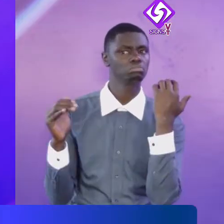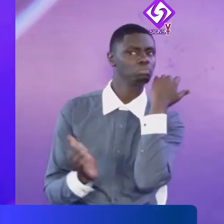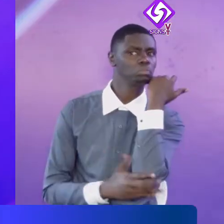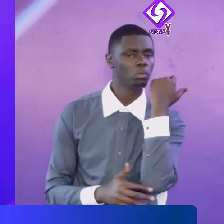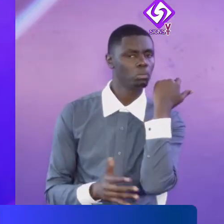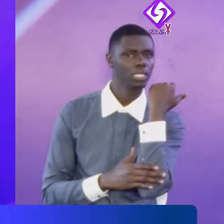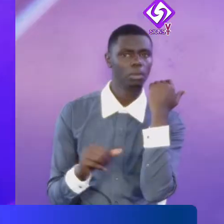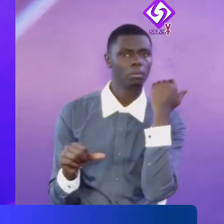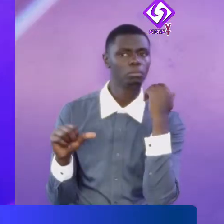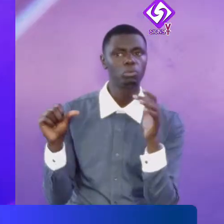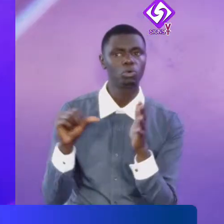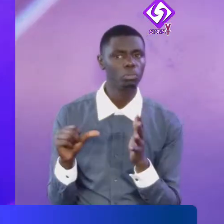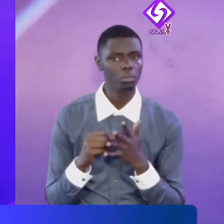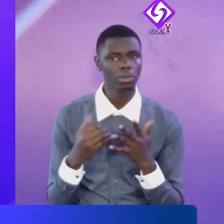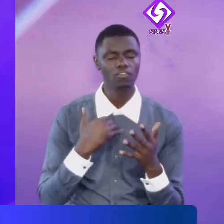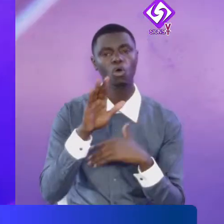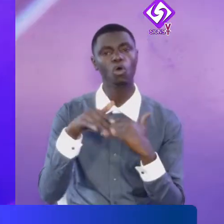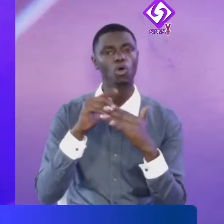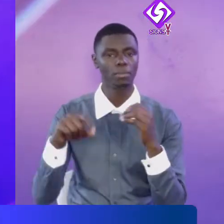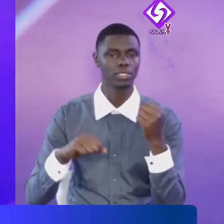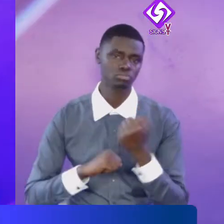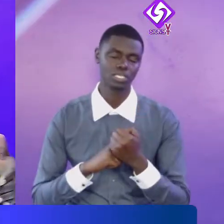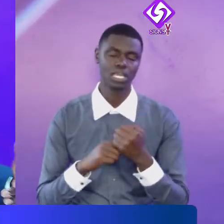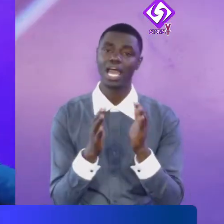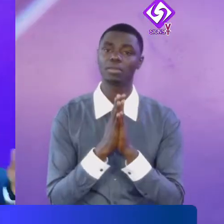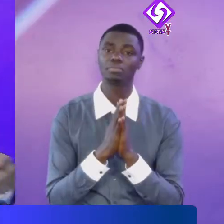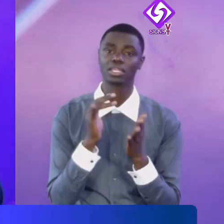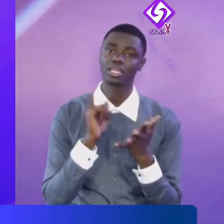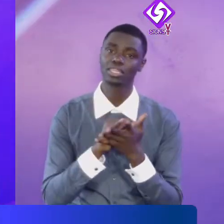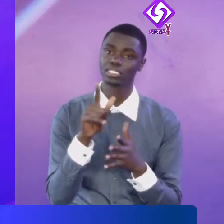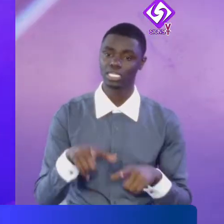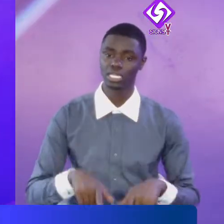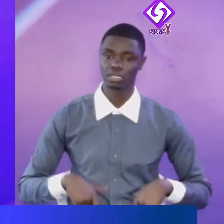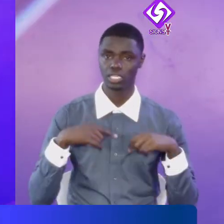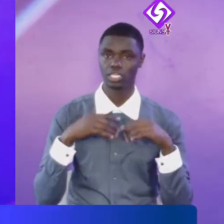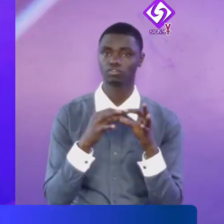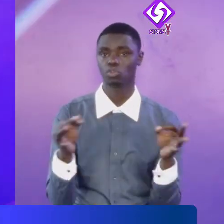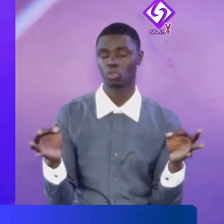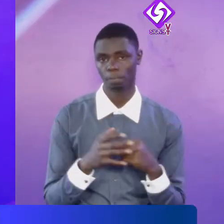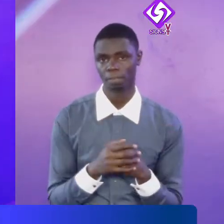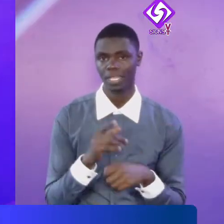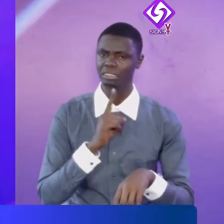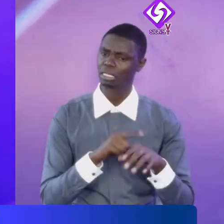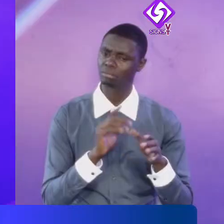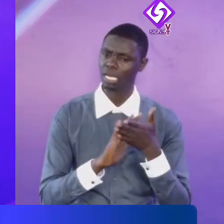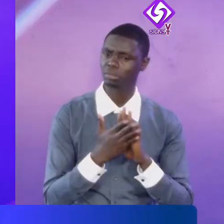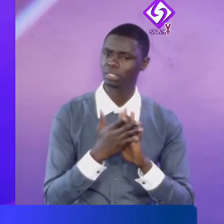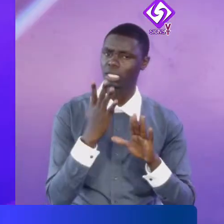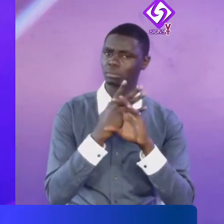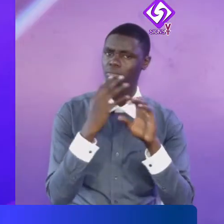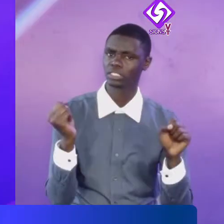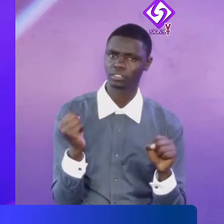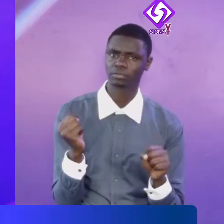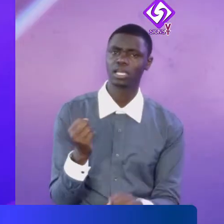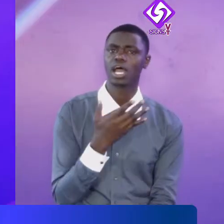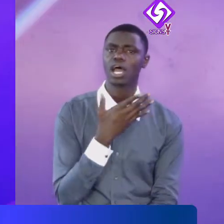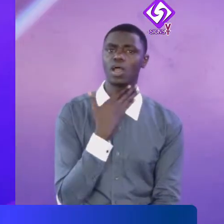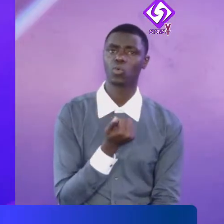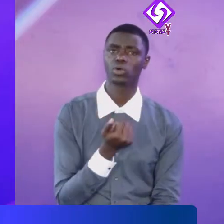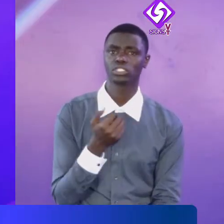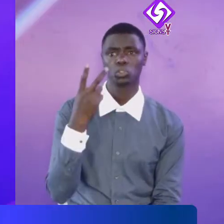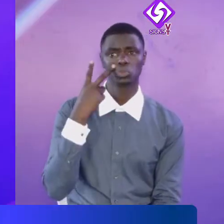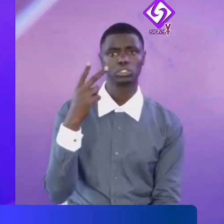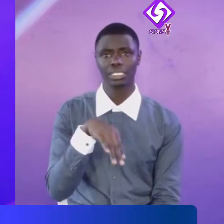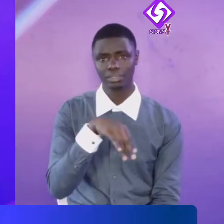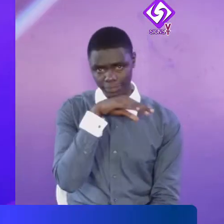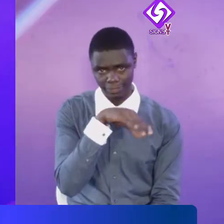isn't it? And pray for him and wishes that he stays long. In fact, I want that when I become president, I want to see